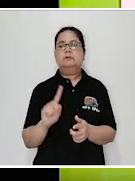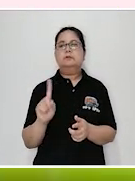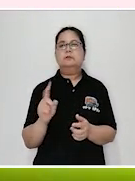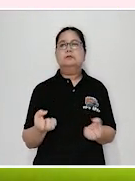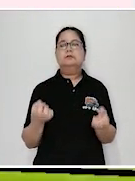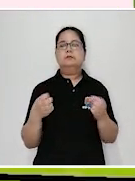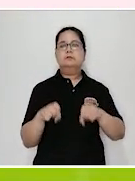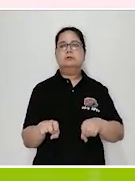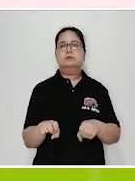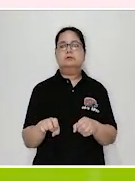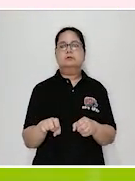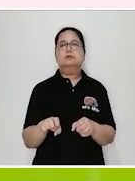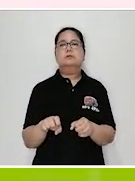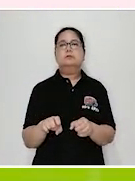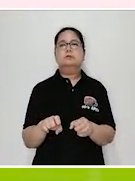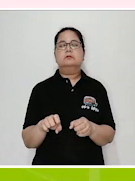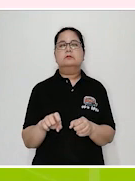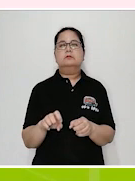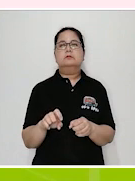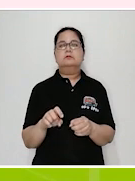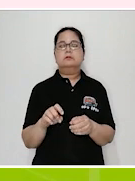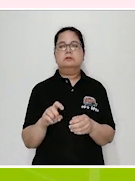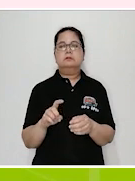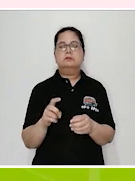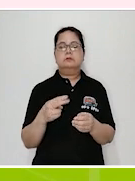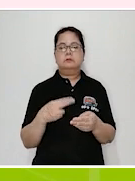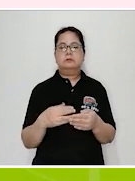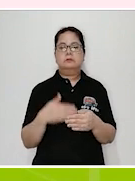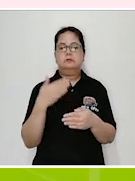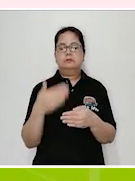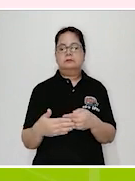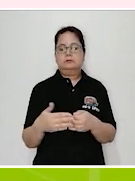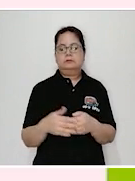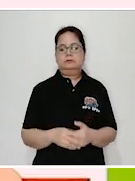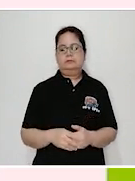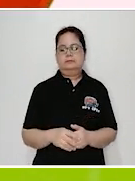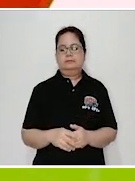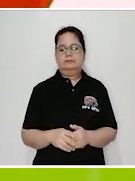what event is most likely to occur next?